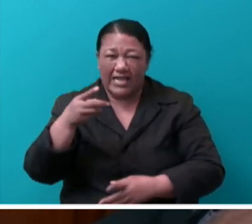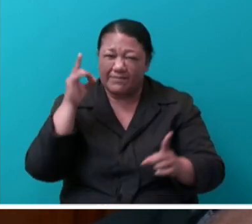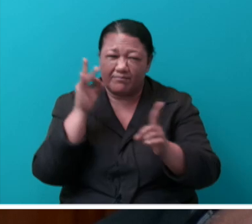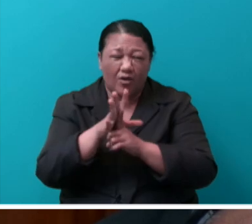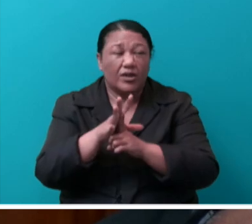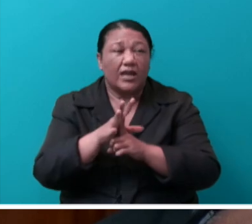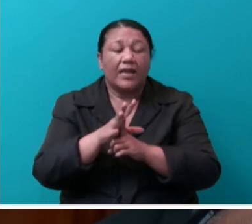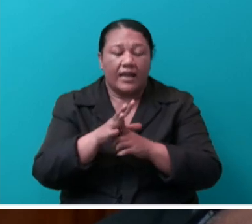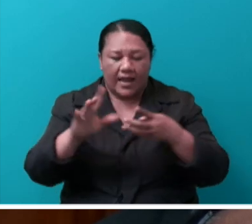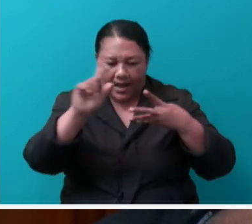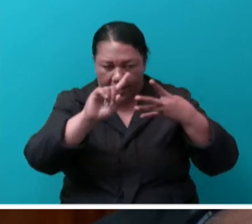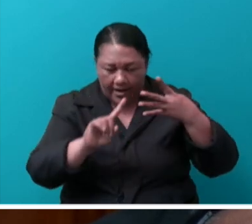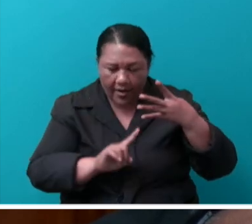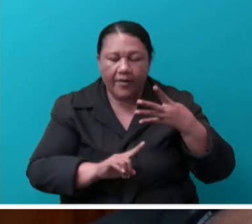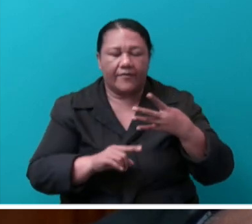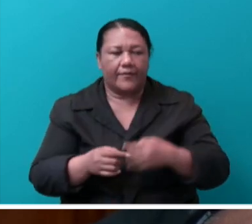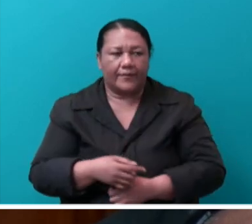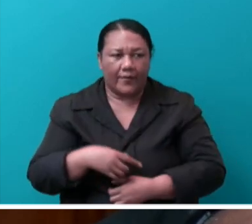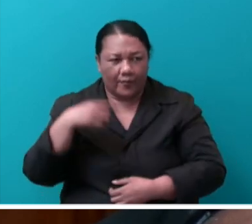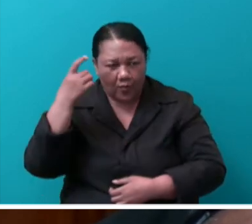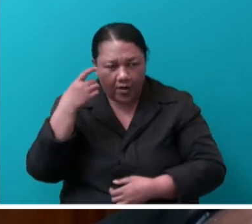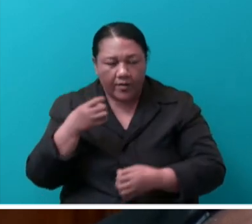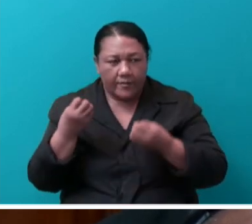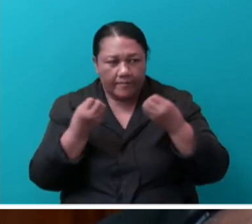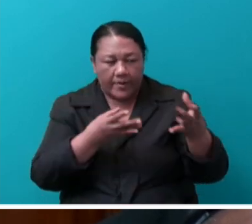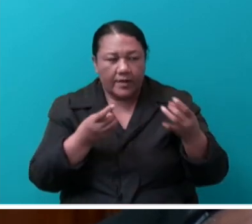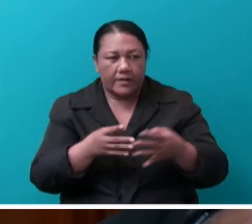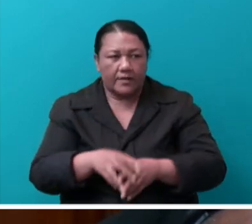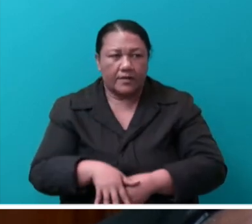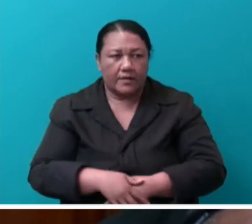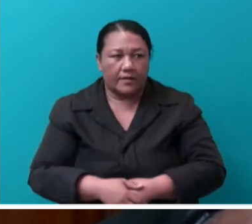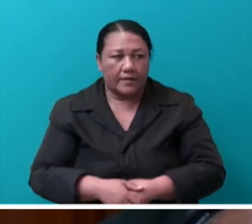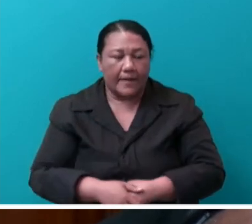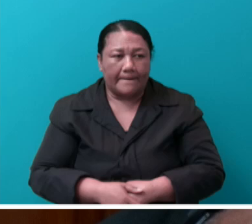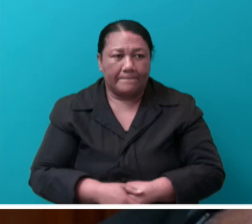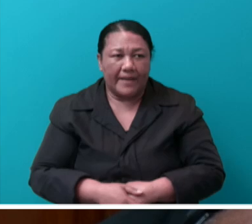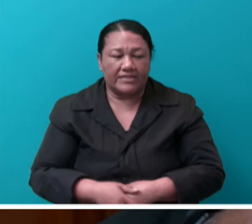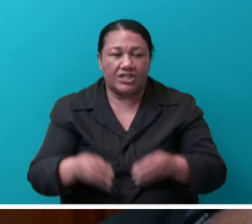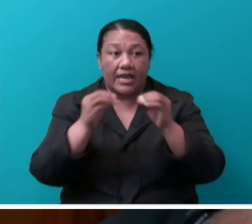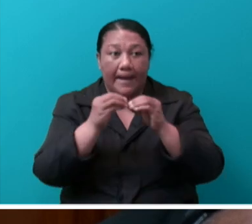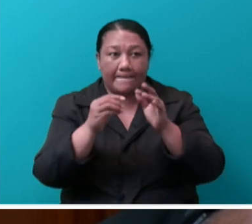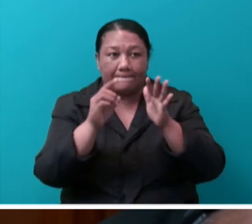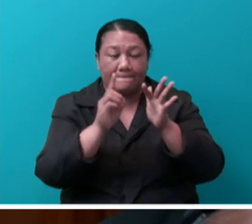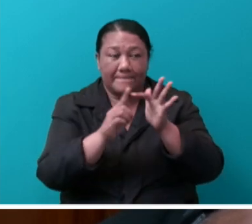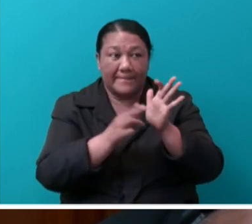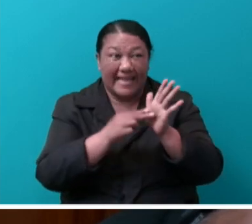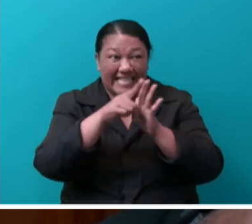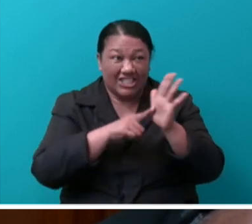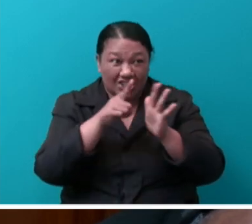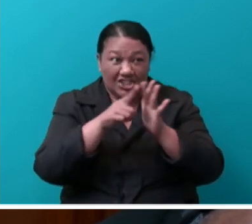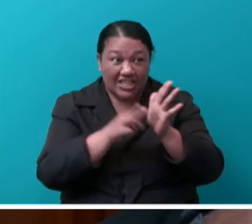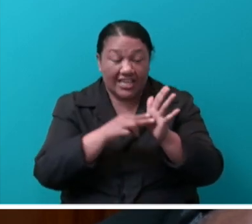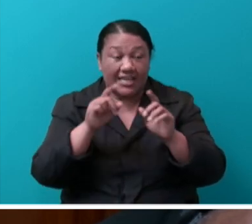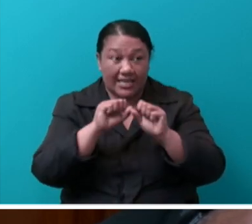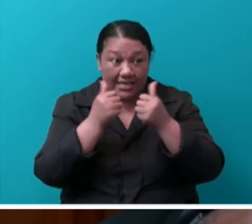in the platform. And notably, sir, this Beijing Platform for Action was adopted under the leadership of our